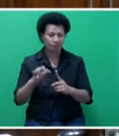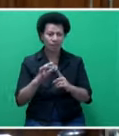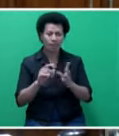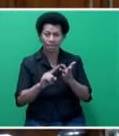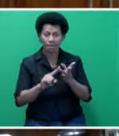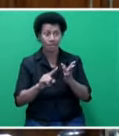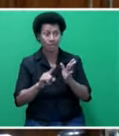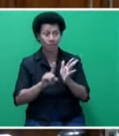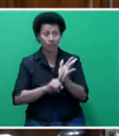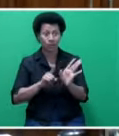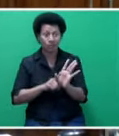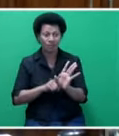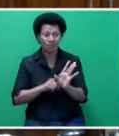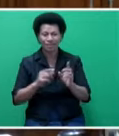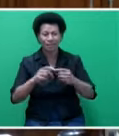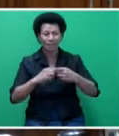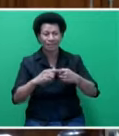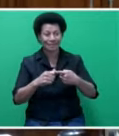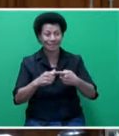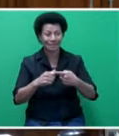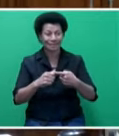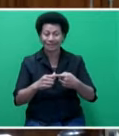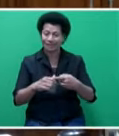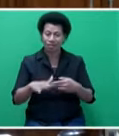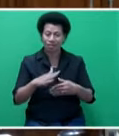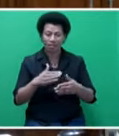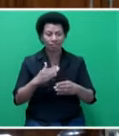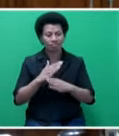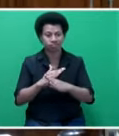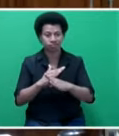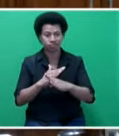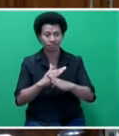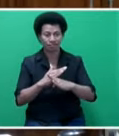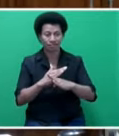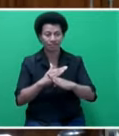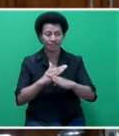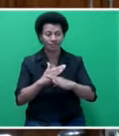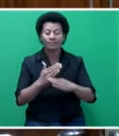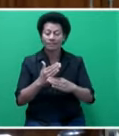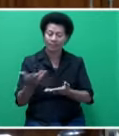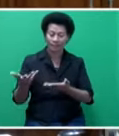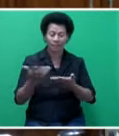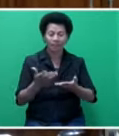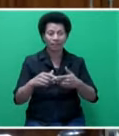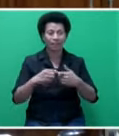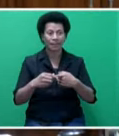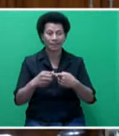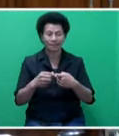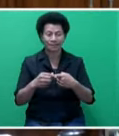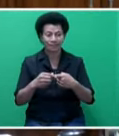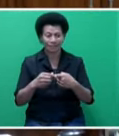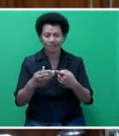We've already banned single-use plastic bags. We will be hopefully in February bringing some more matters